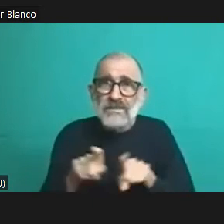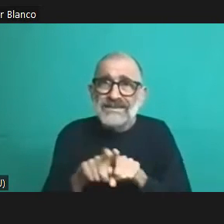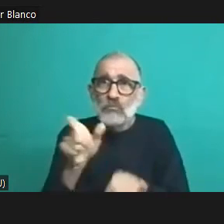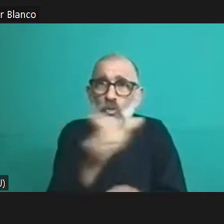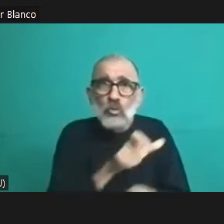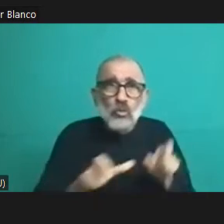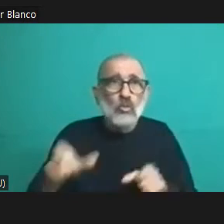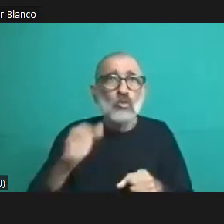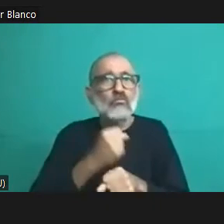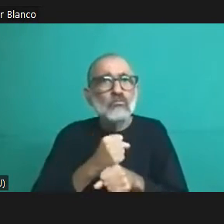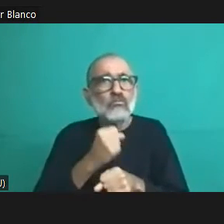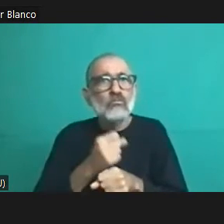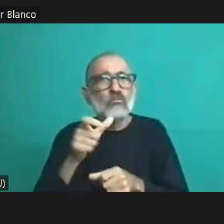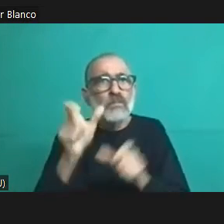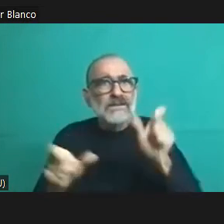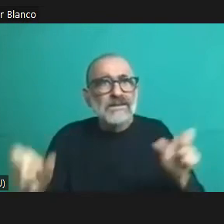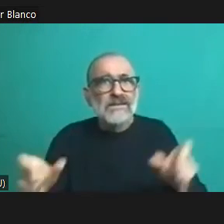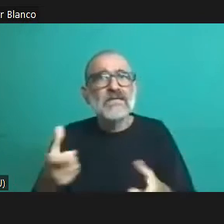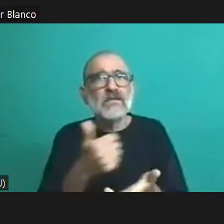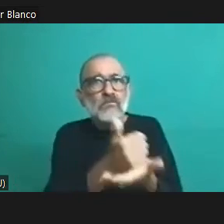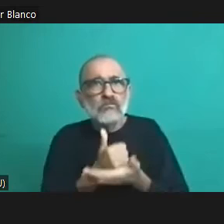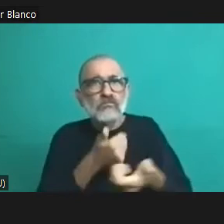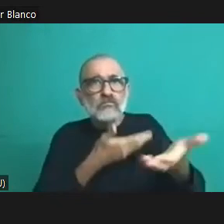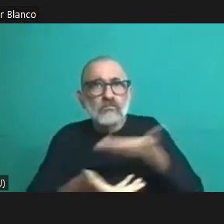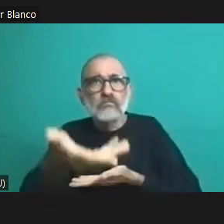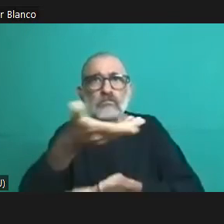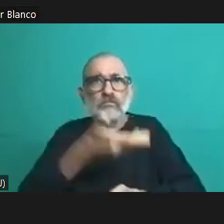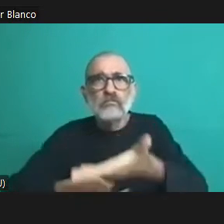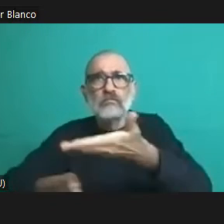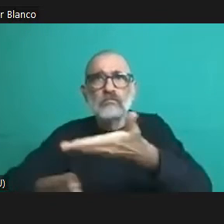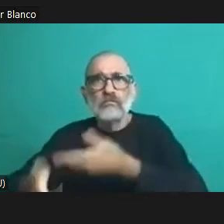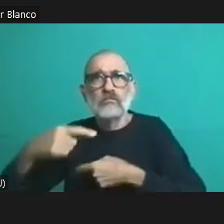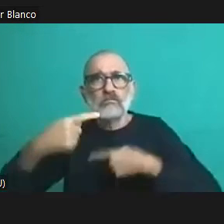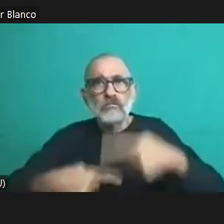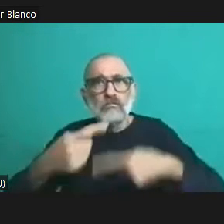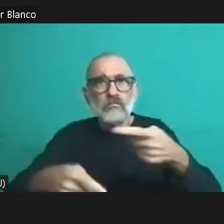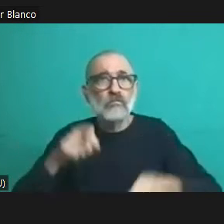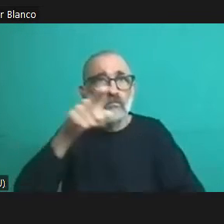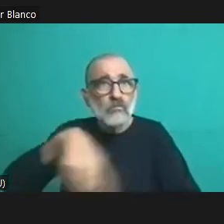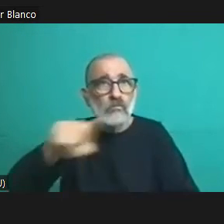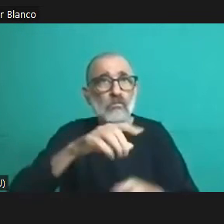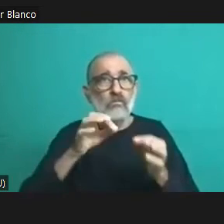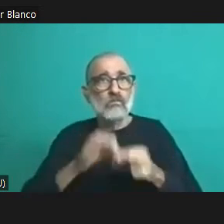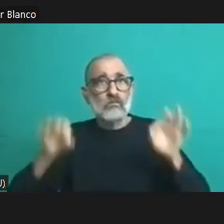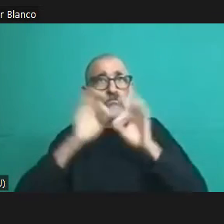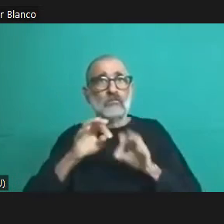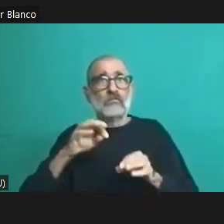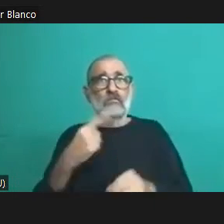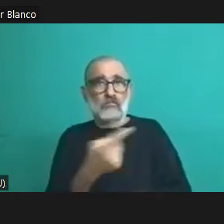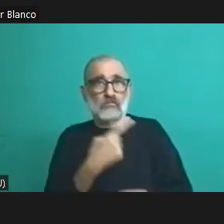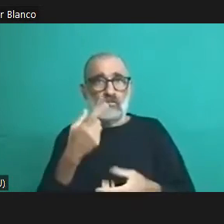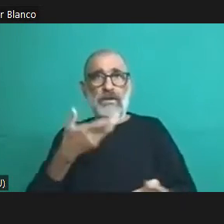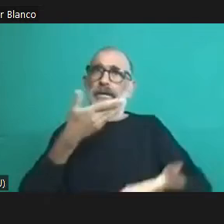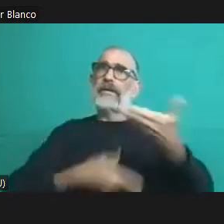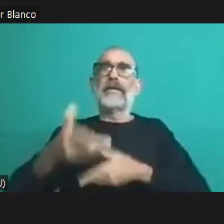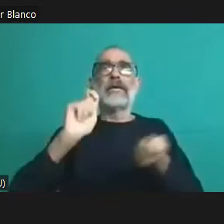with this teamwork that provides a very solid foundation for where we can persist, and that is fundamental to